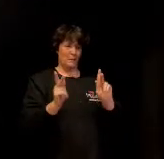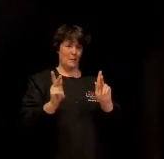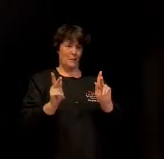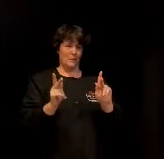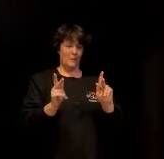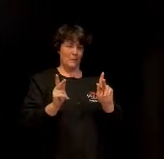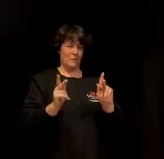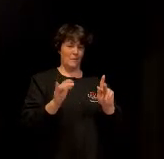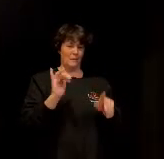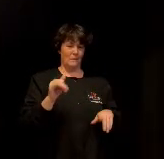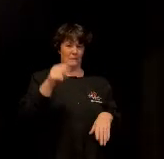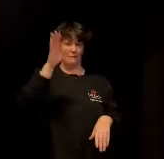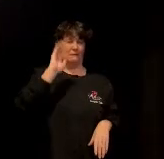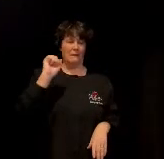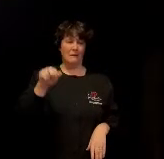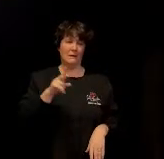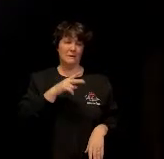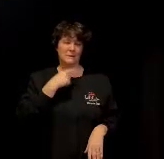them.